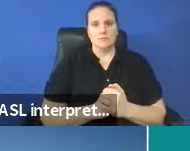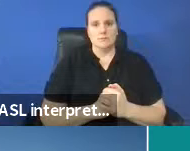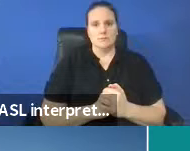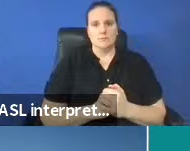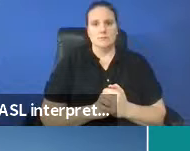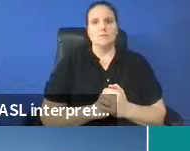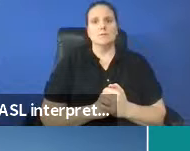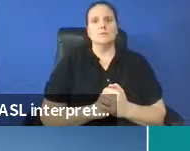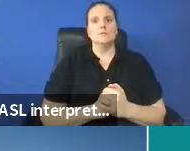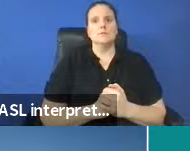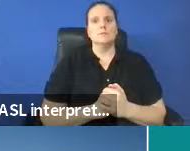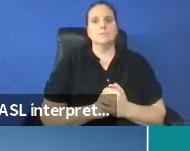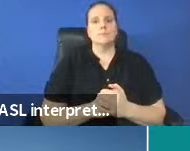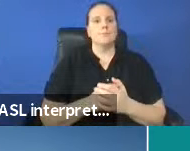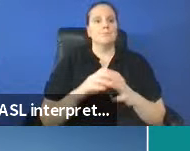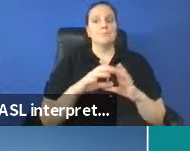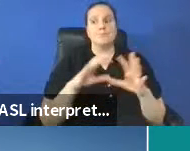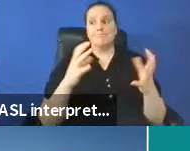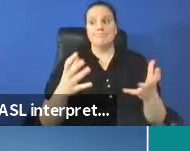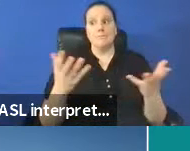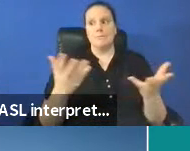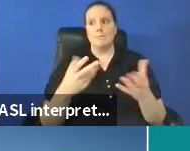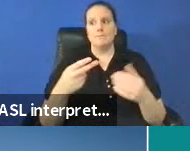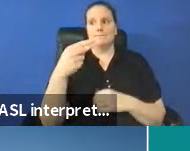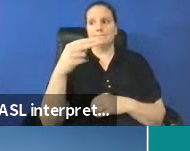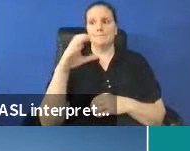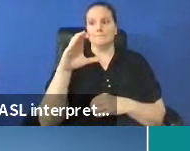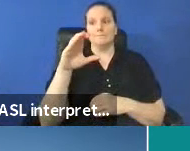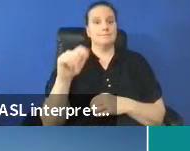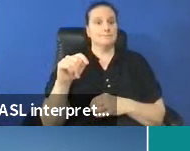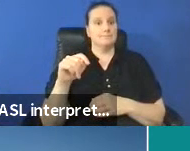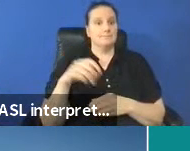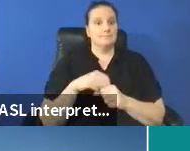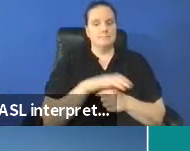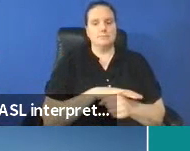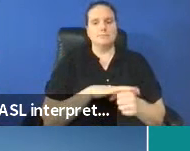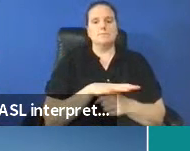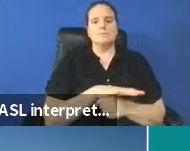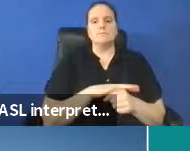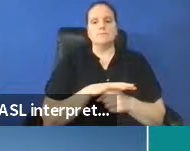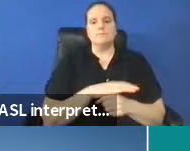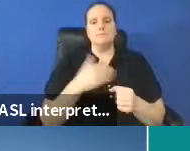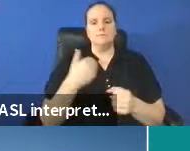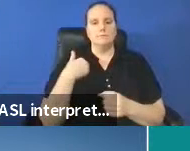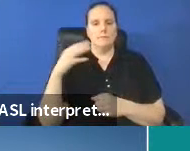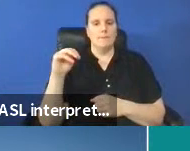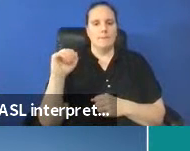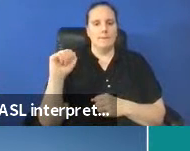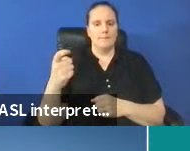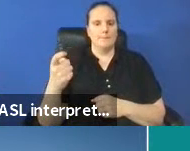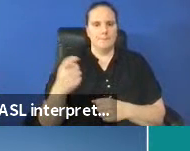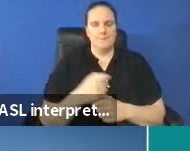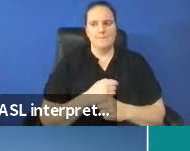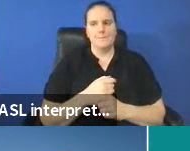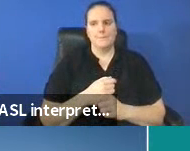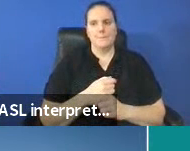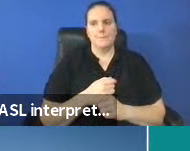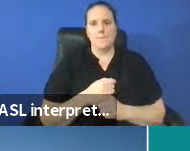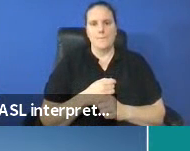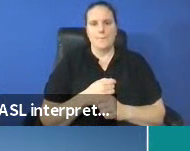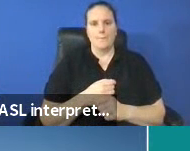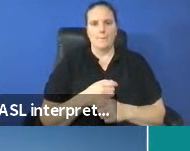So just a quick overview of what the existing high capacity transit is in the region. There's the MAX, which is a light rail transit